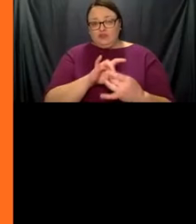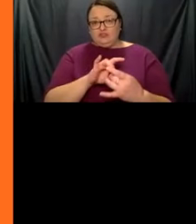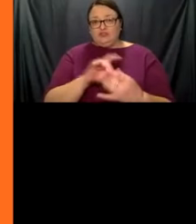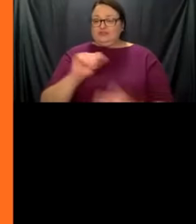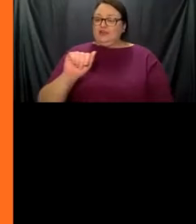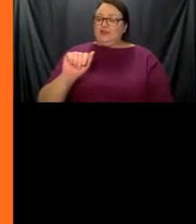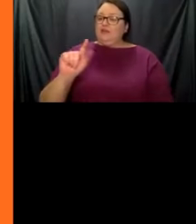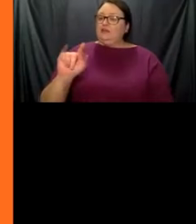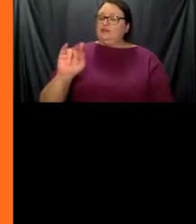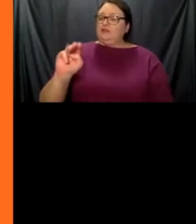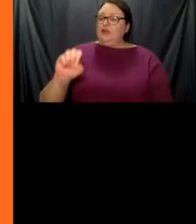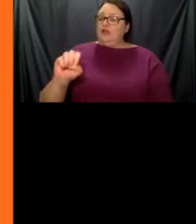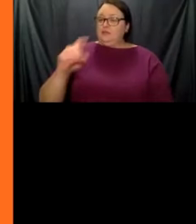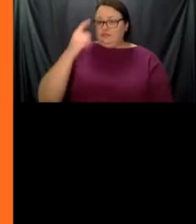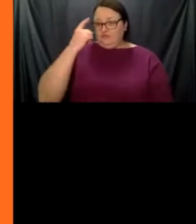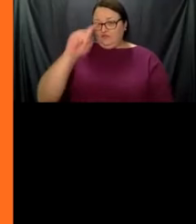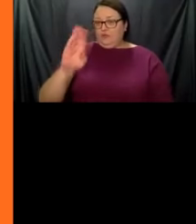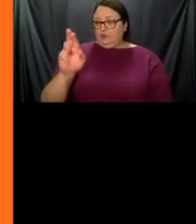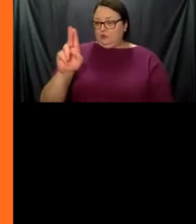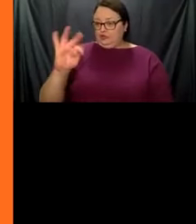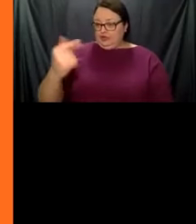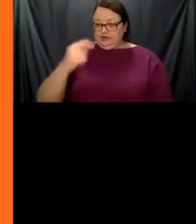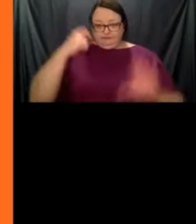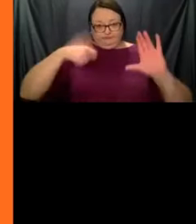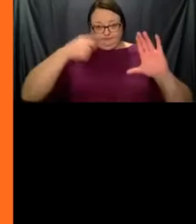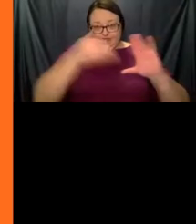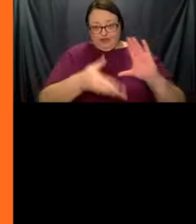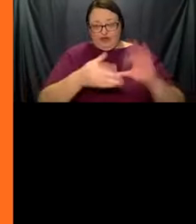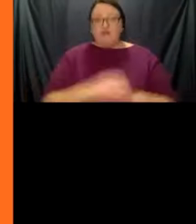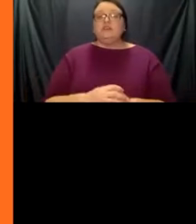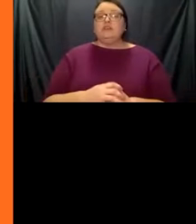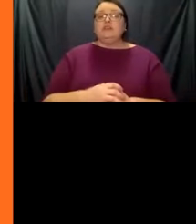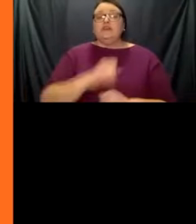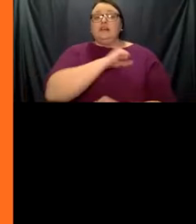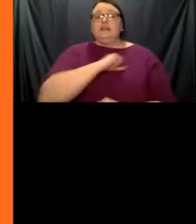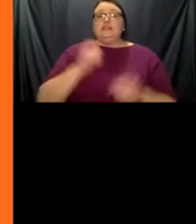Senator Chambers. Él dice que ese negocio fue